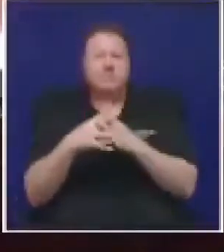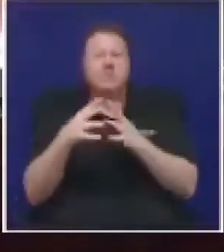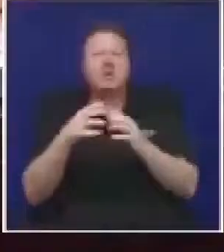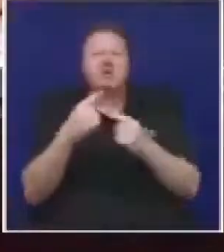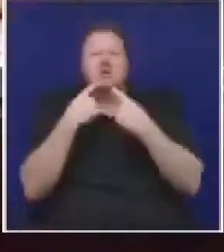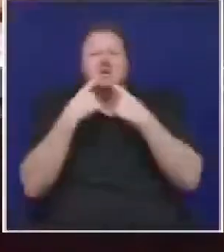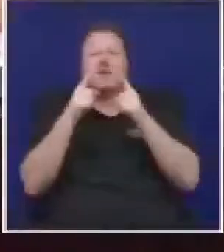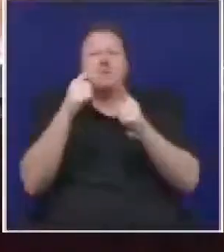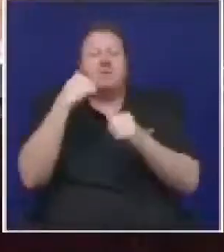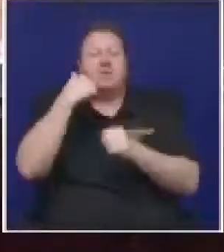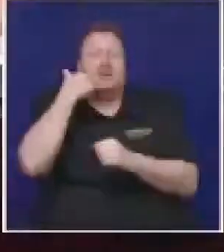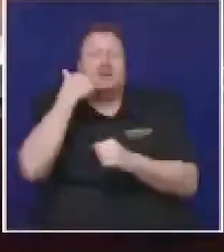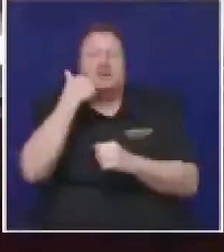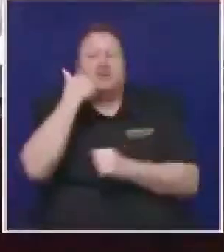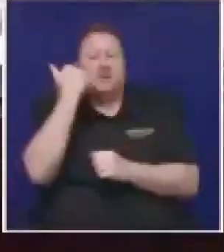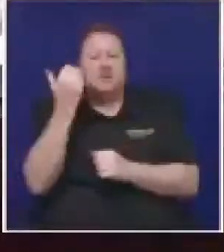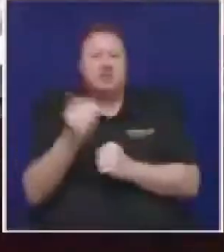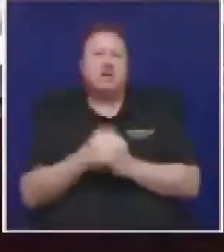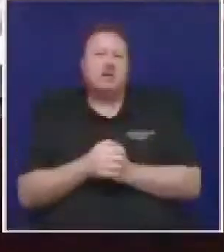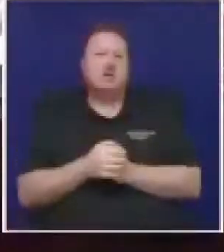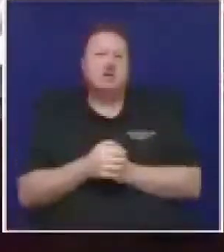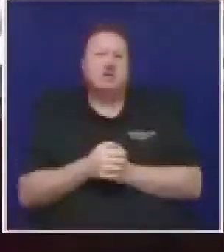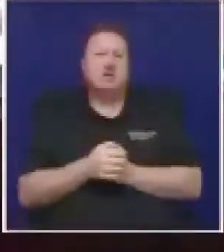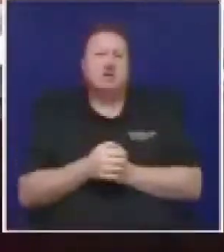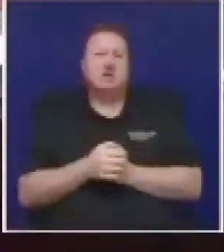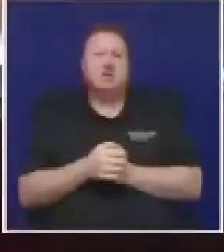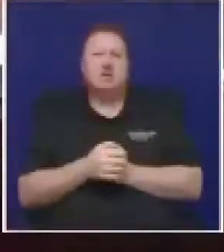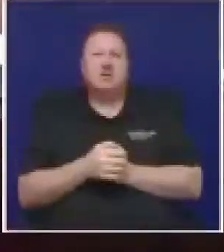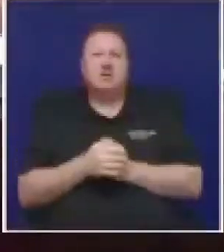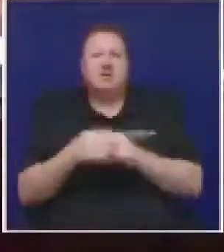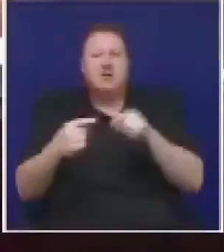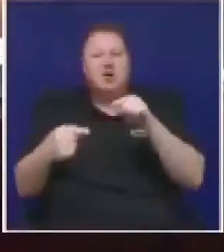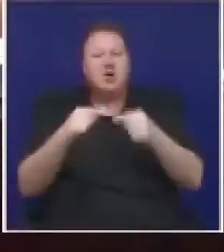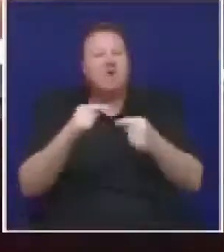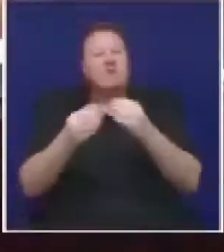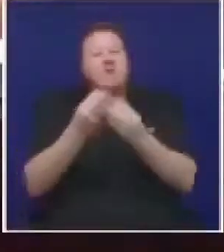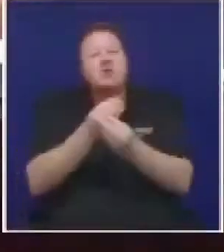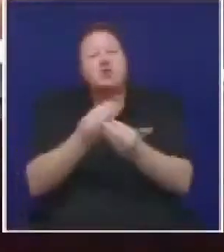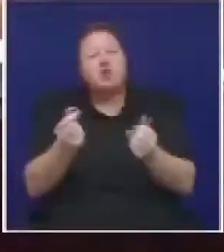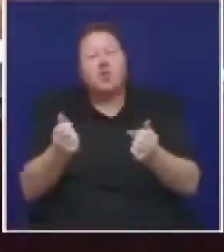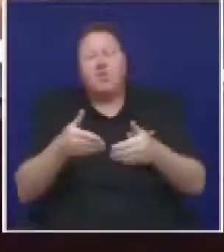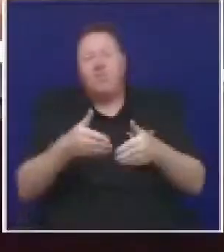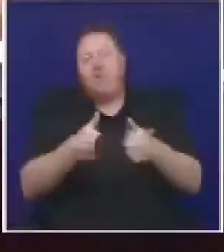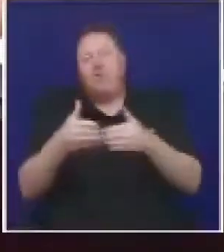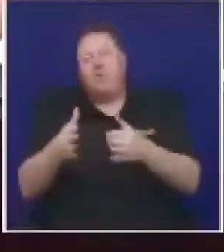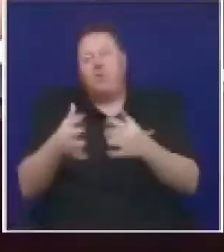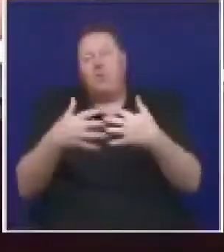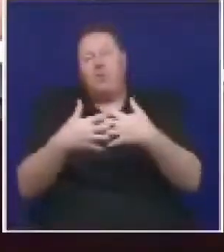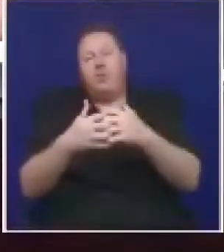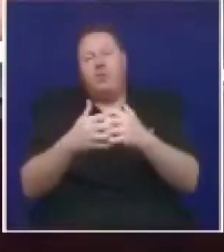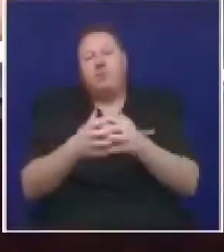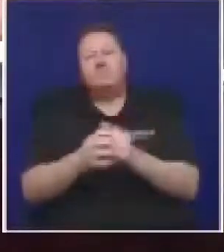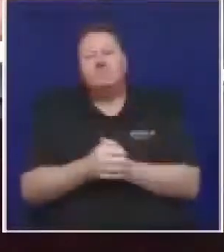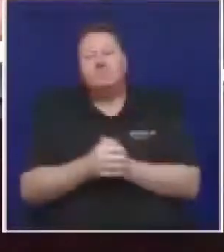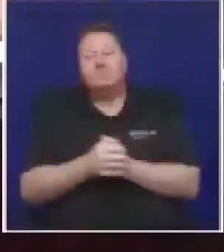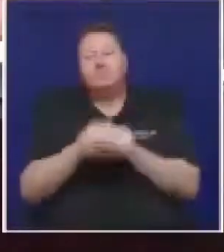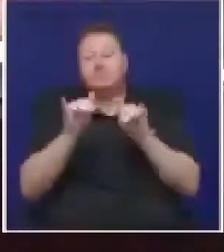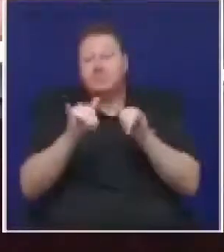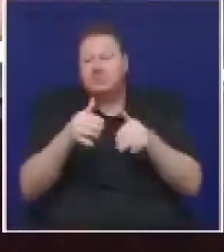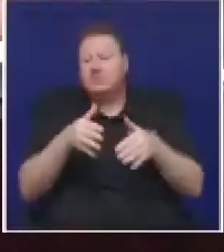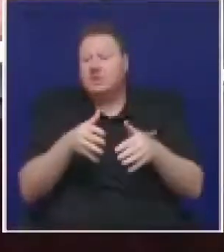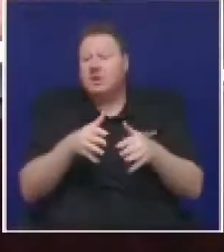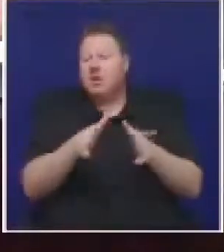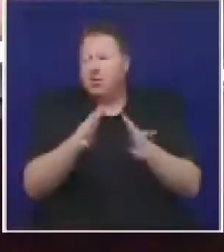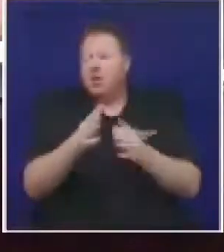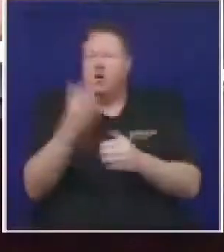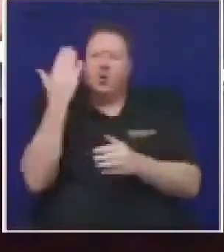the implementation of designated conflict resolution mechanism. In this regard, last